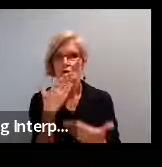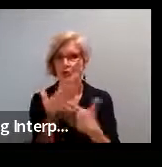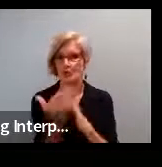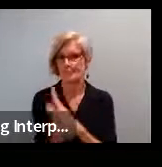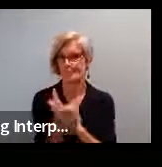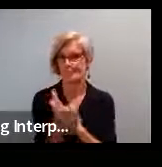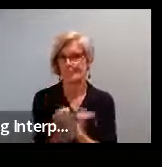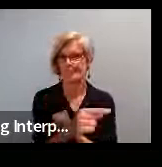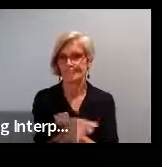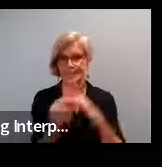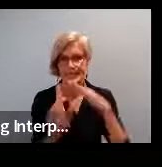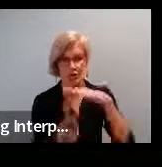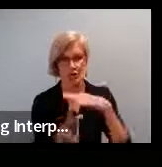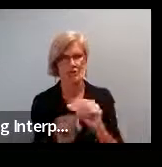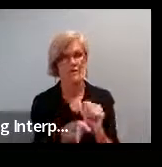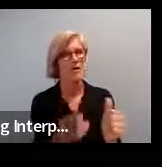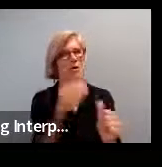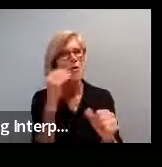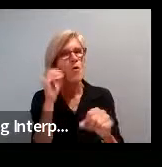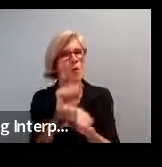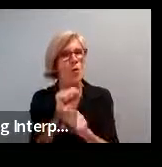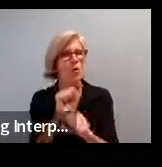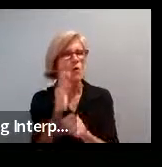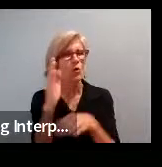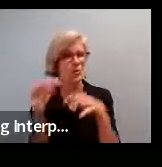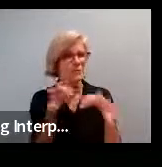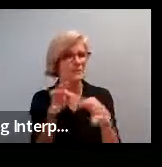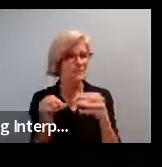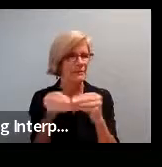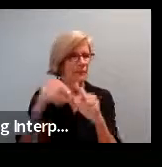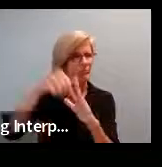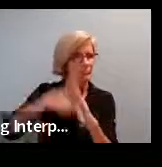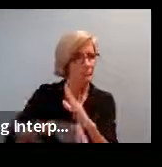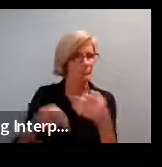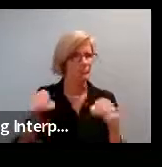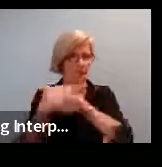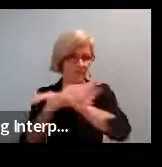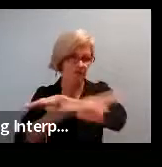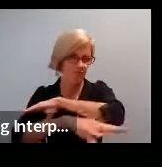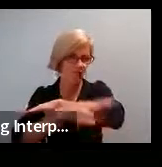The homework menus will be explained in the fall.